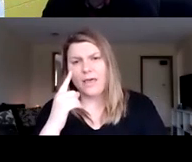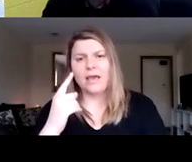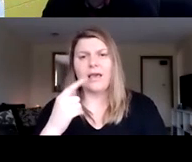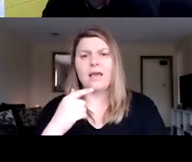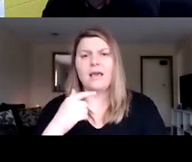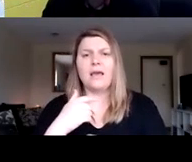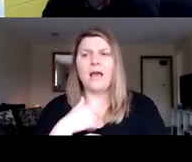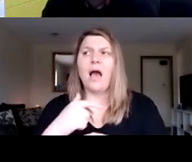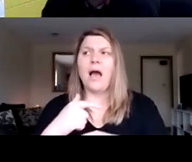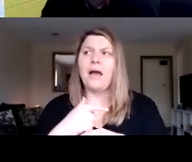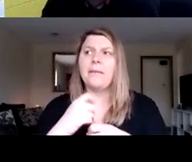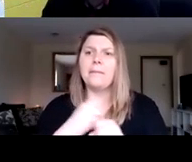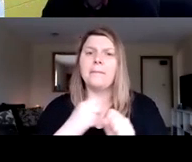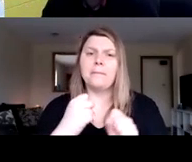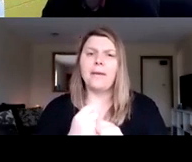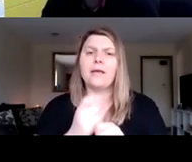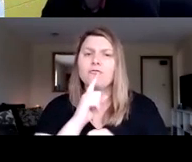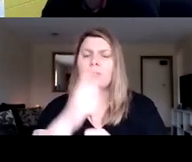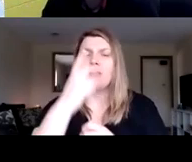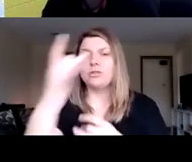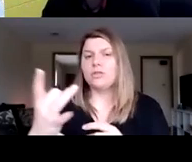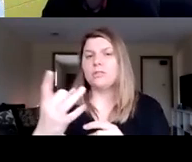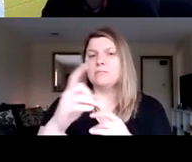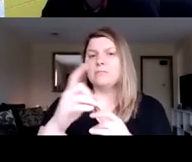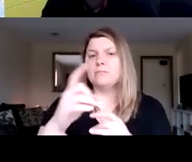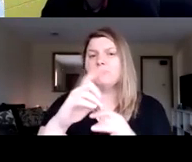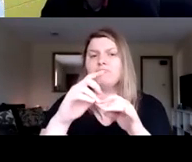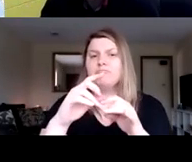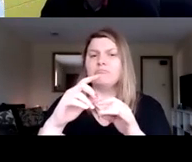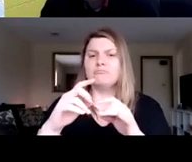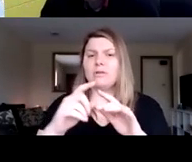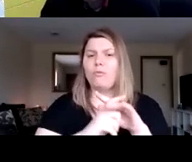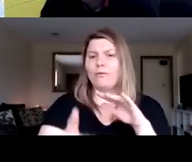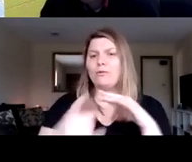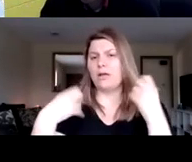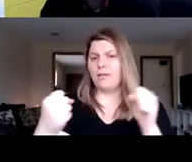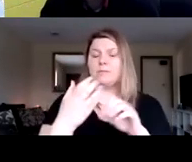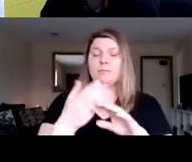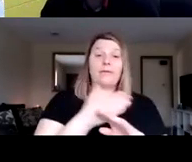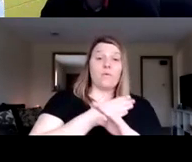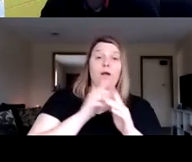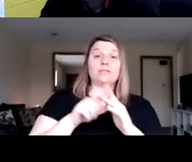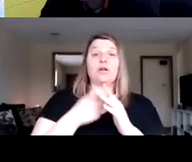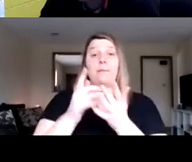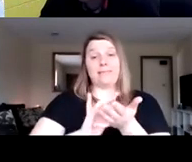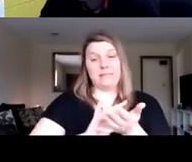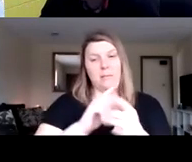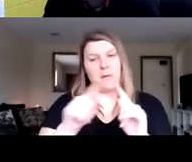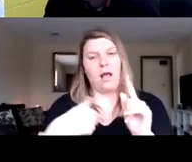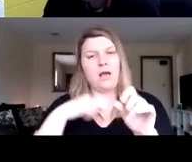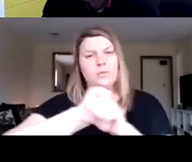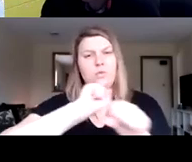in refugee health, and it was well before I entered medicine. But this is when I was working as